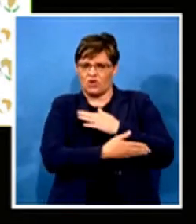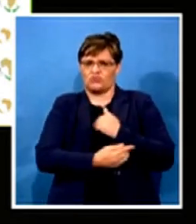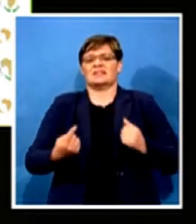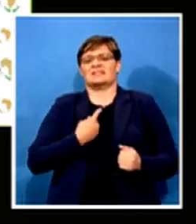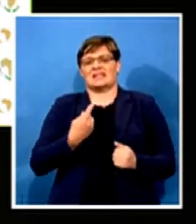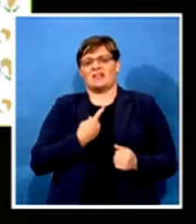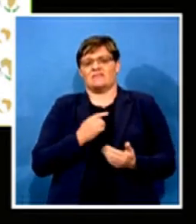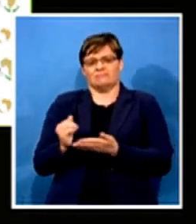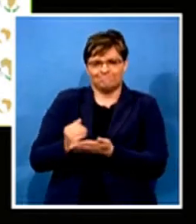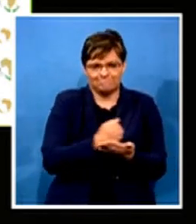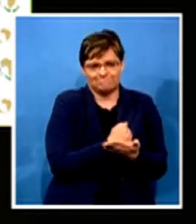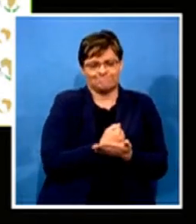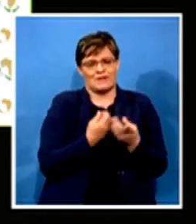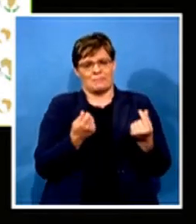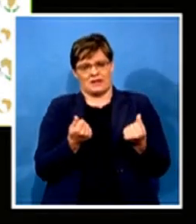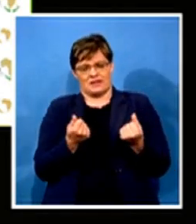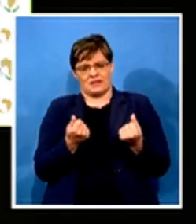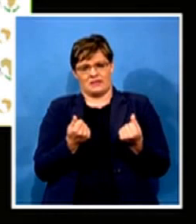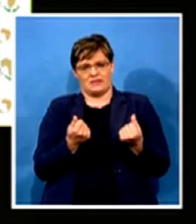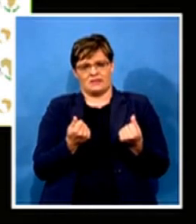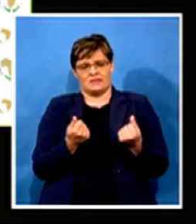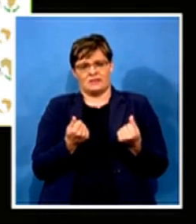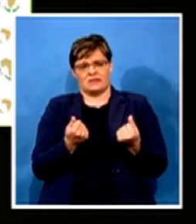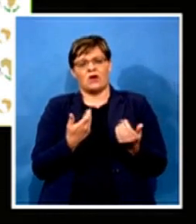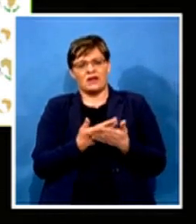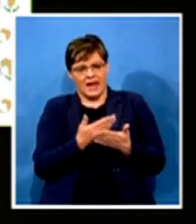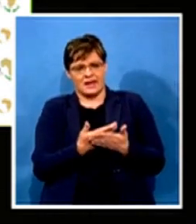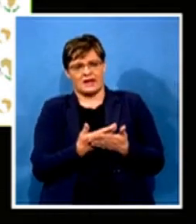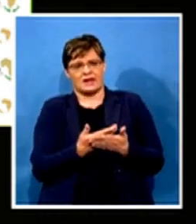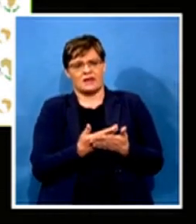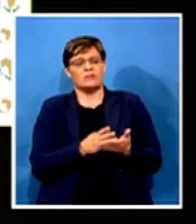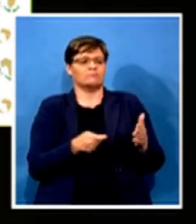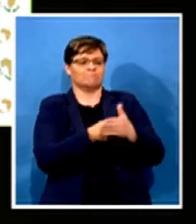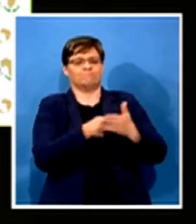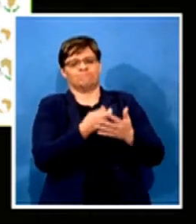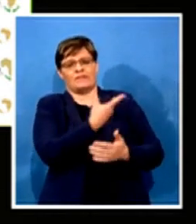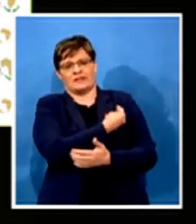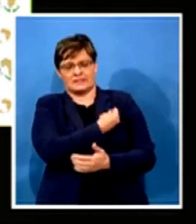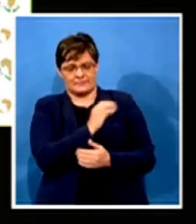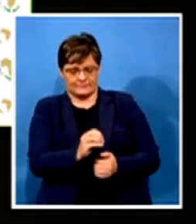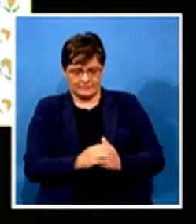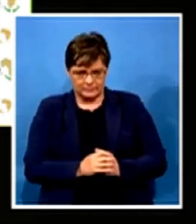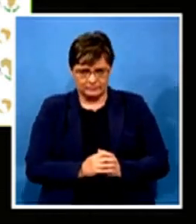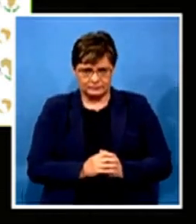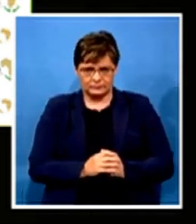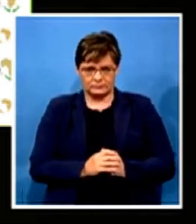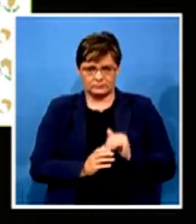locally to enable them to procure vaccines. With respect to approval processes,